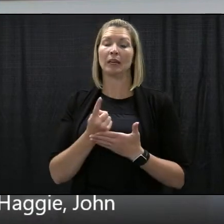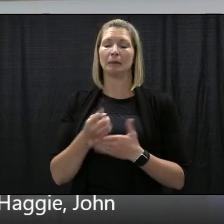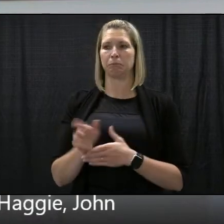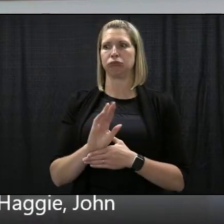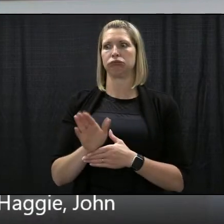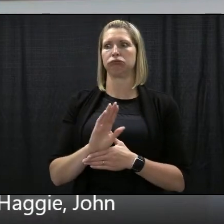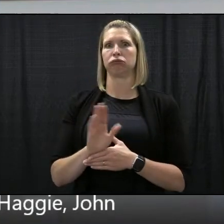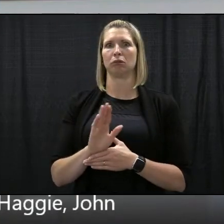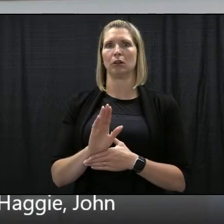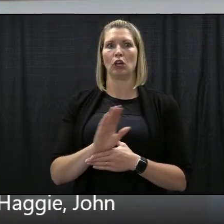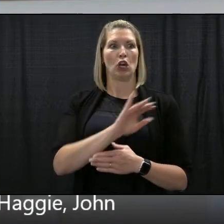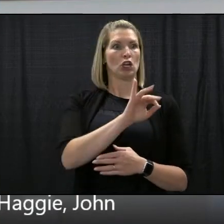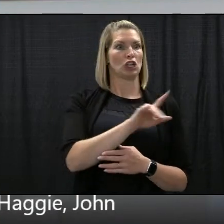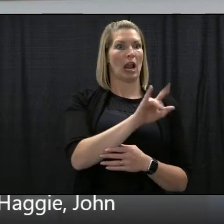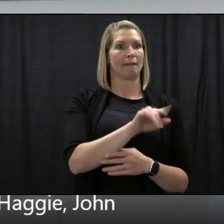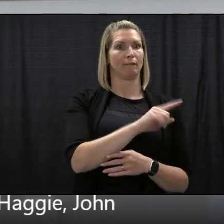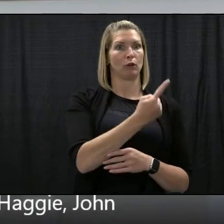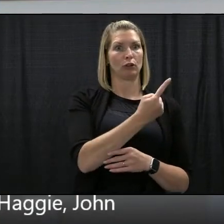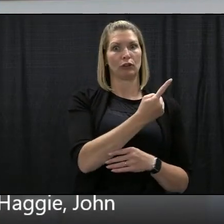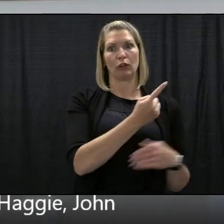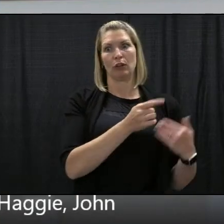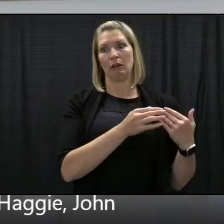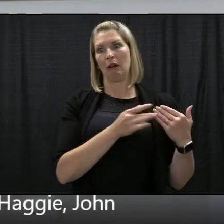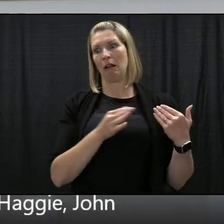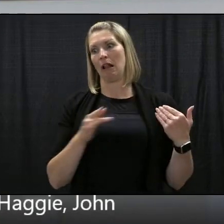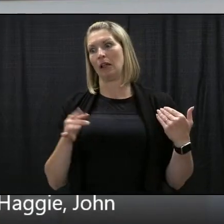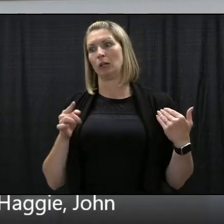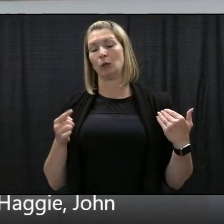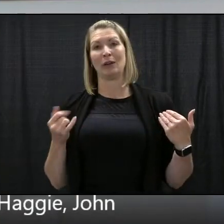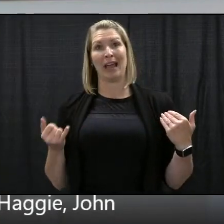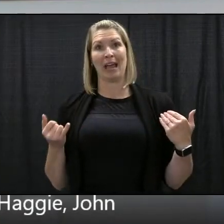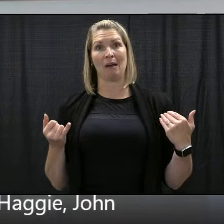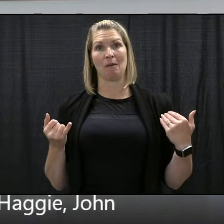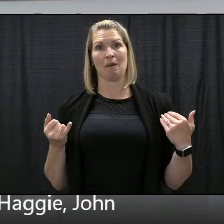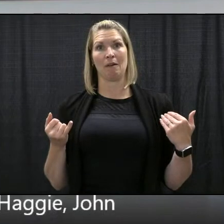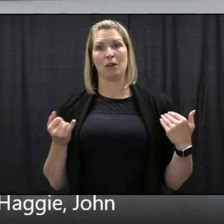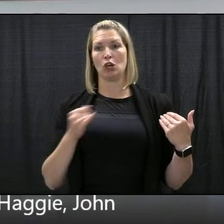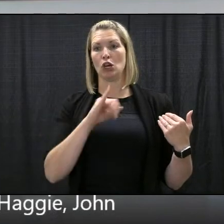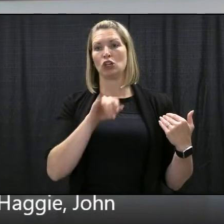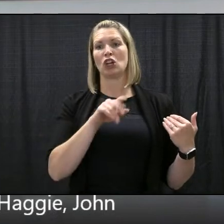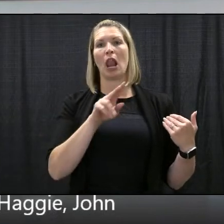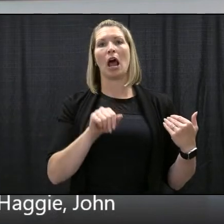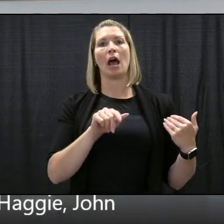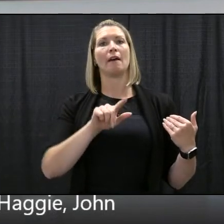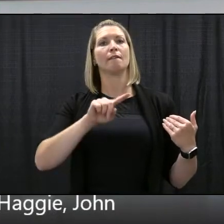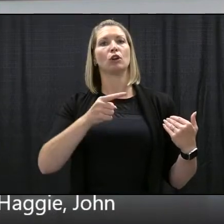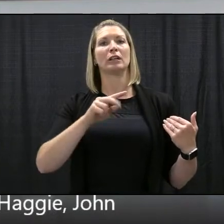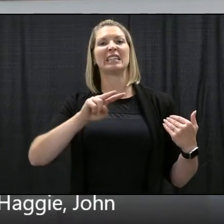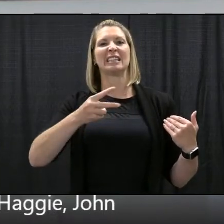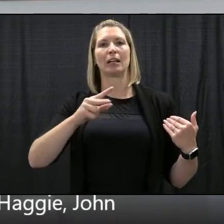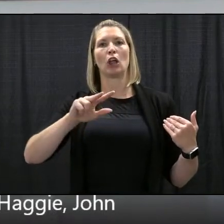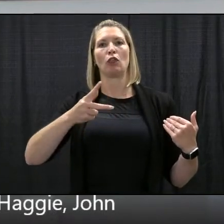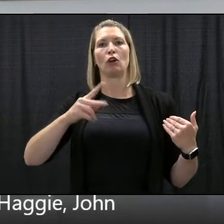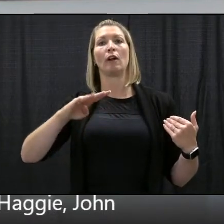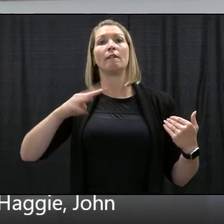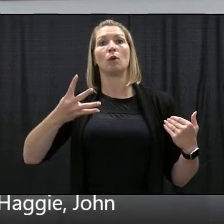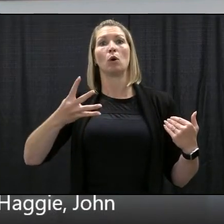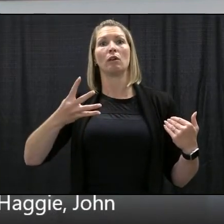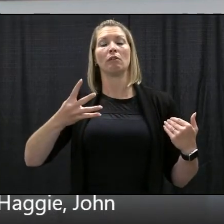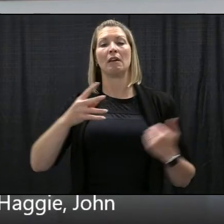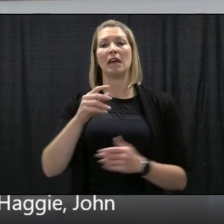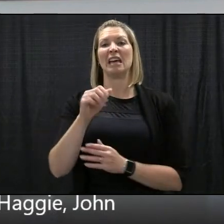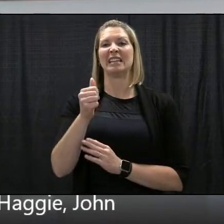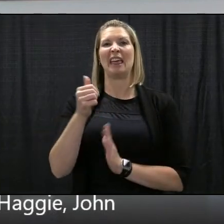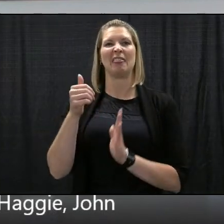Canada Day, and in the first 4 days of the month, so up to 3 days ago, we've had over 10,000